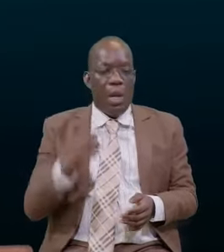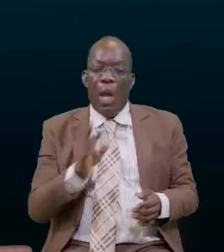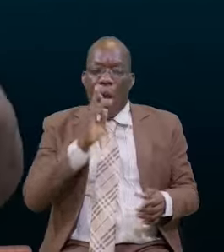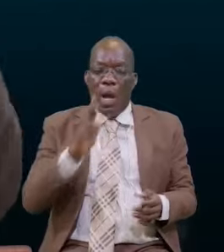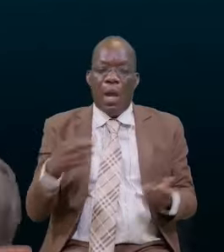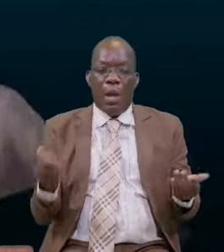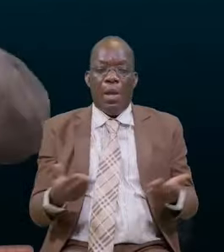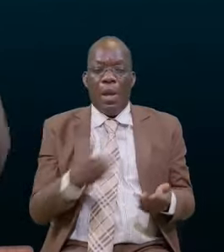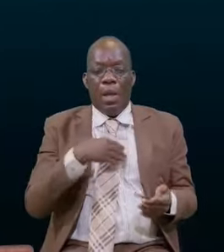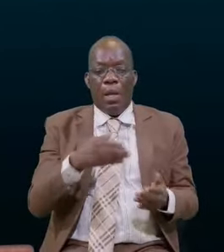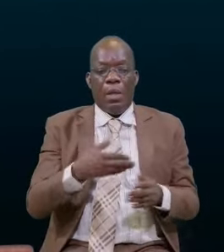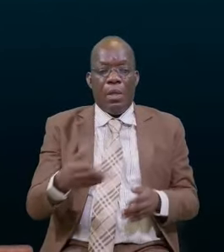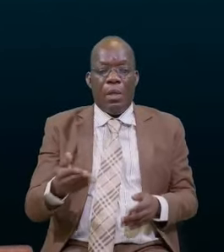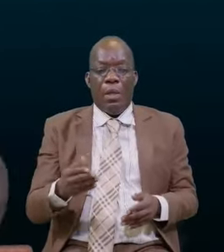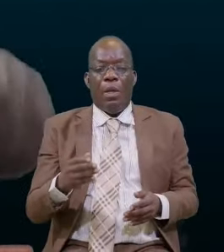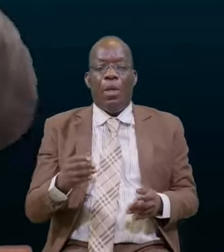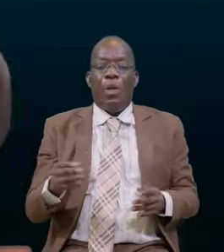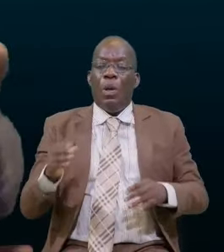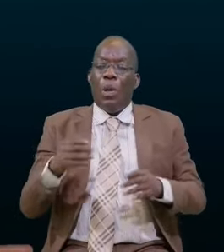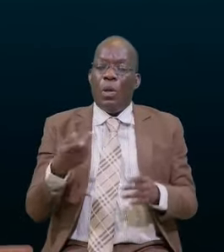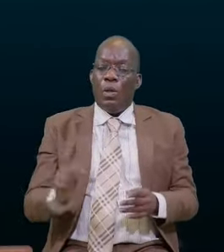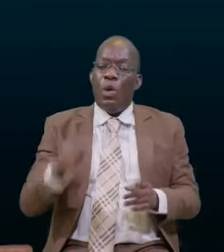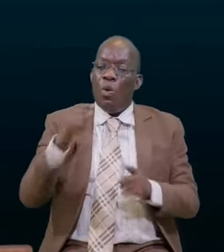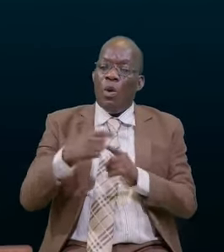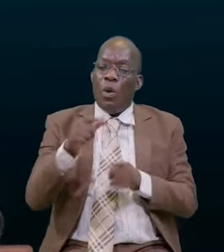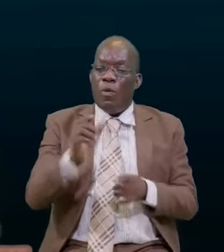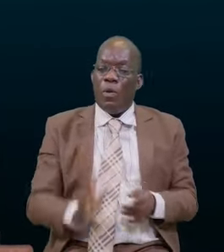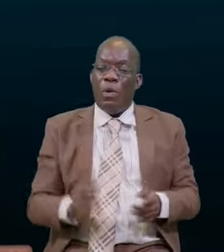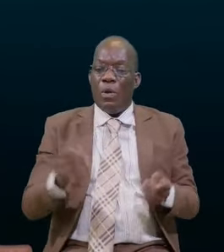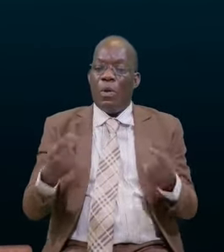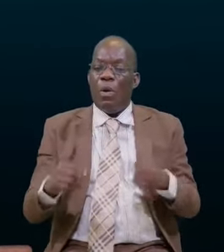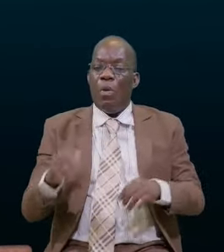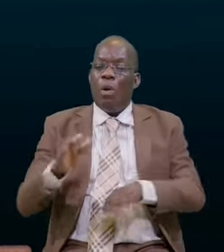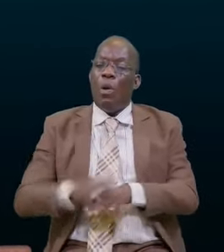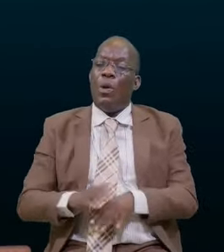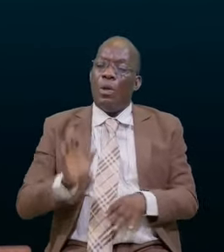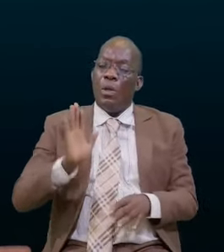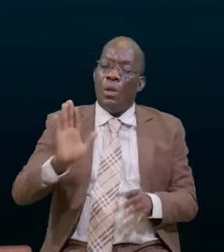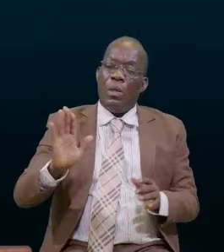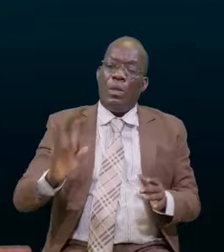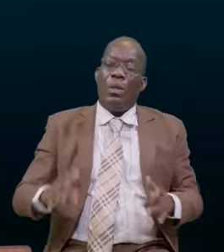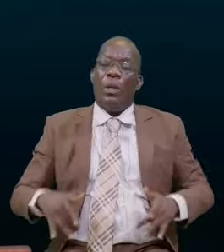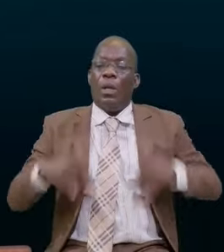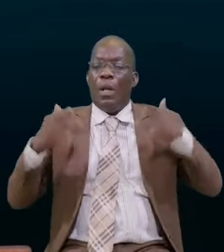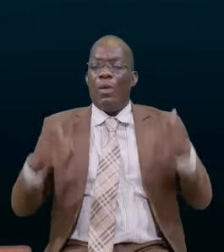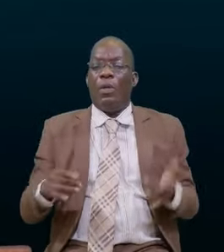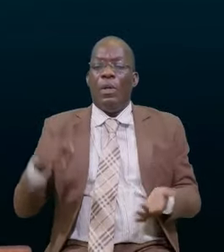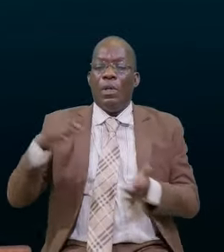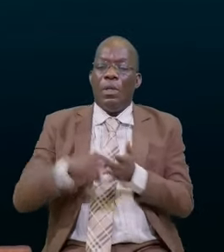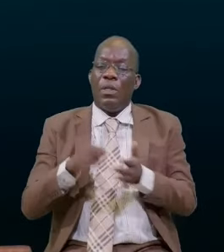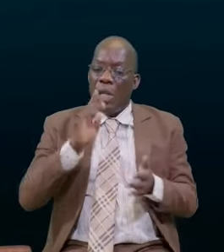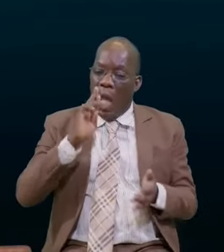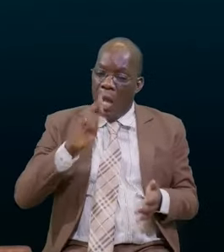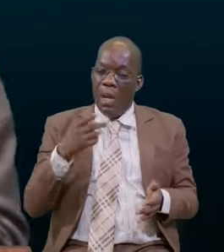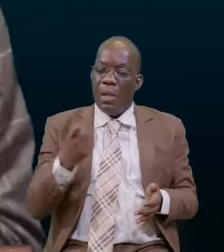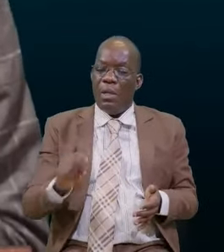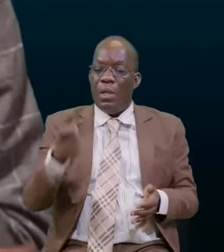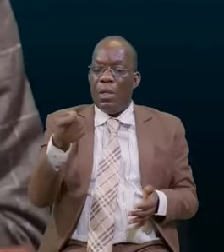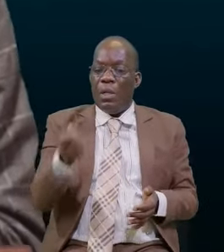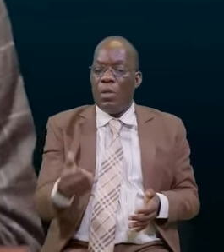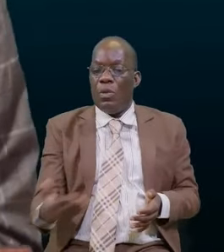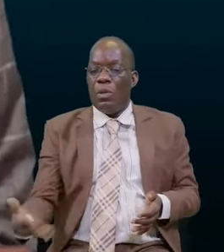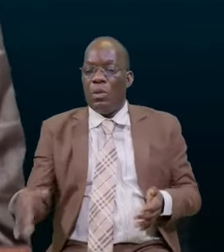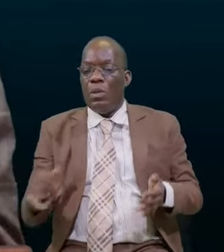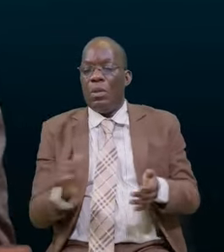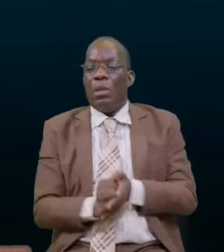the word the word has come into his life he has gone into the world and these are the little foxes that will draw his